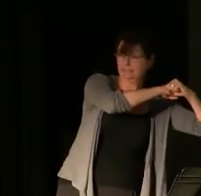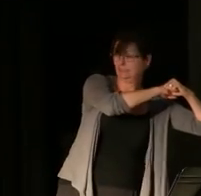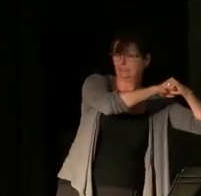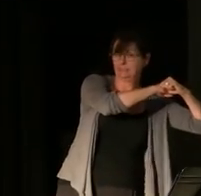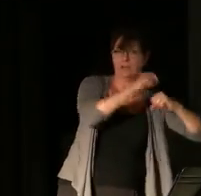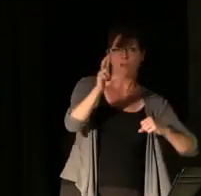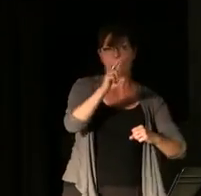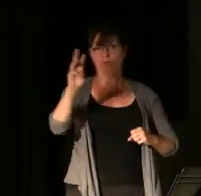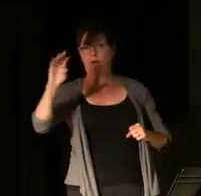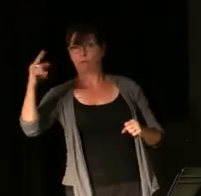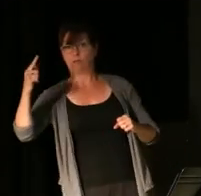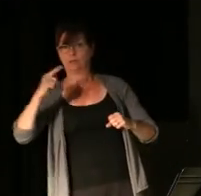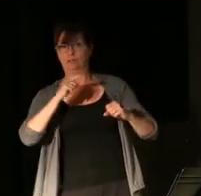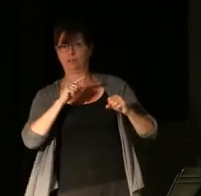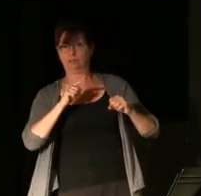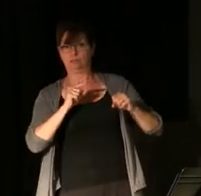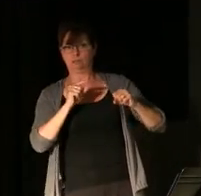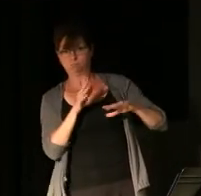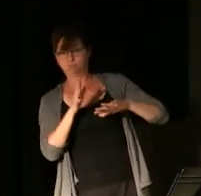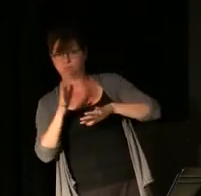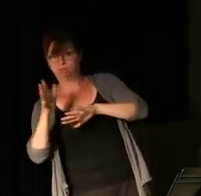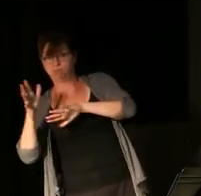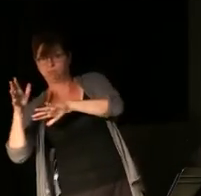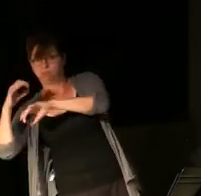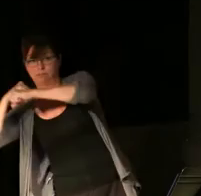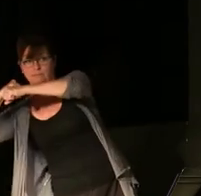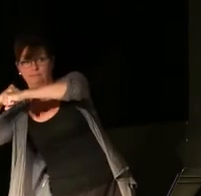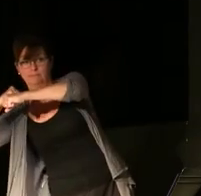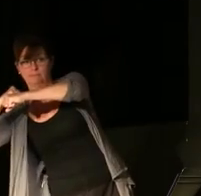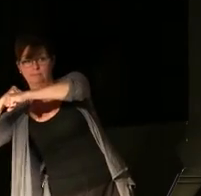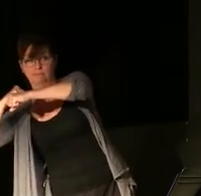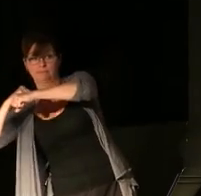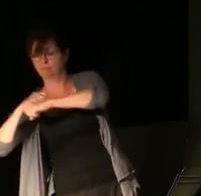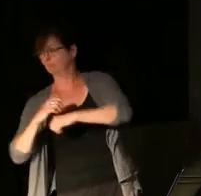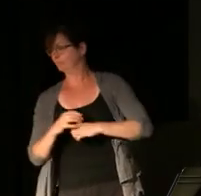The right wing defends the right.